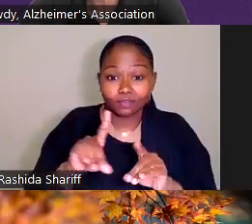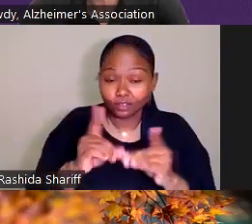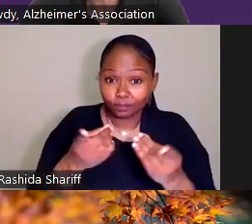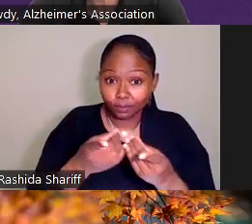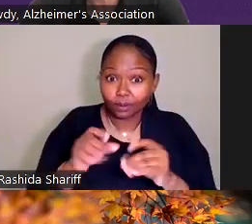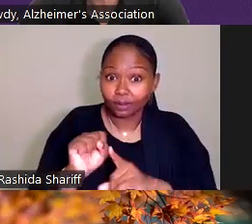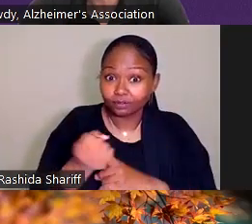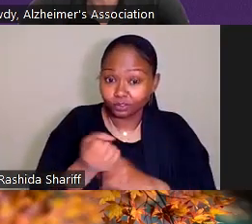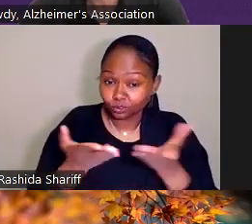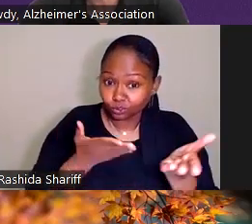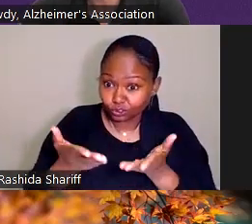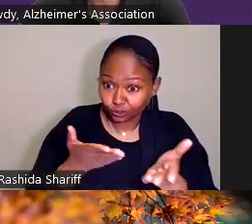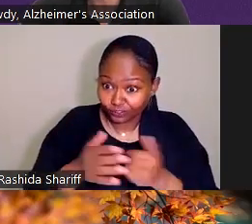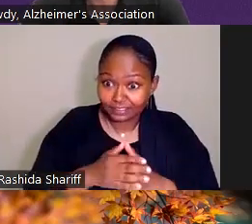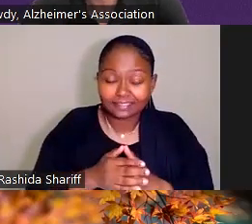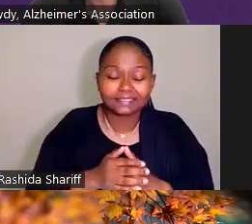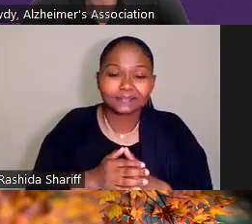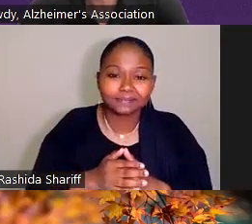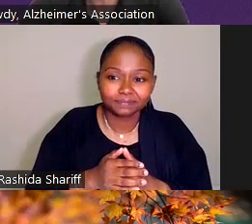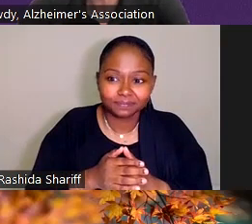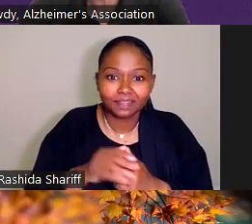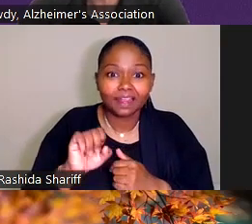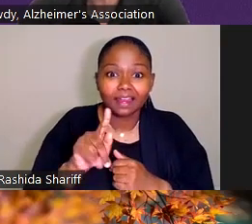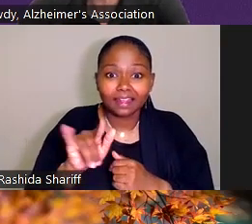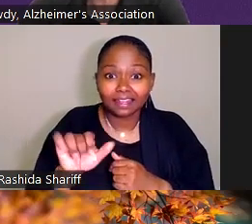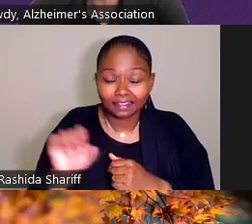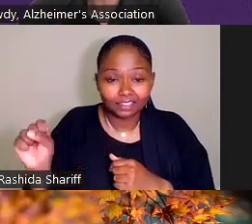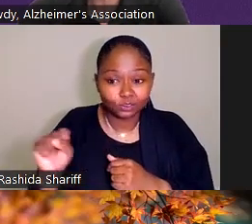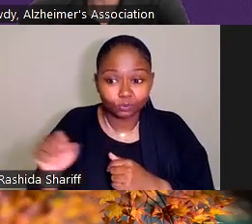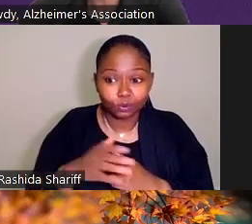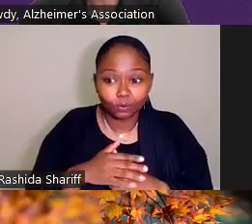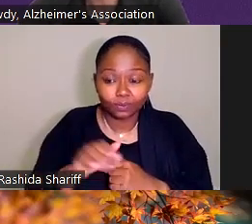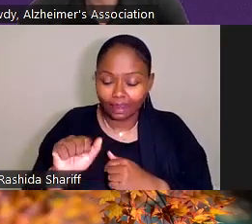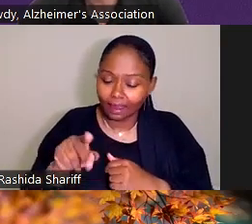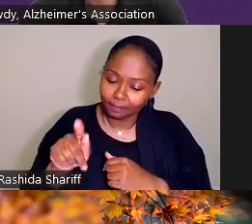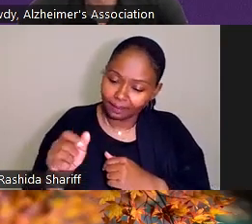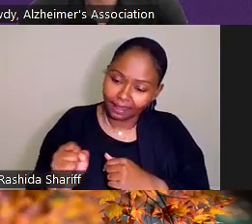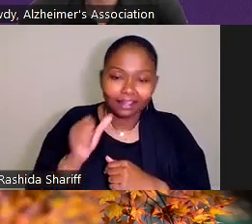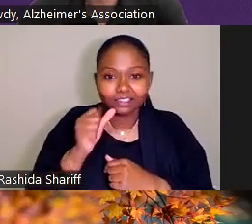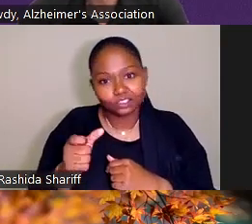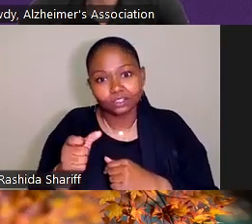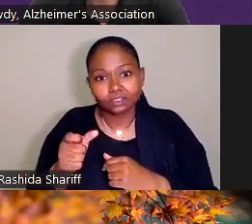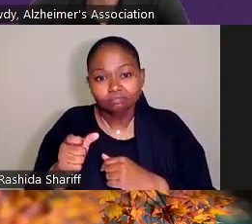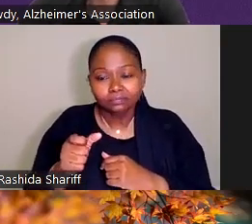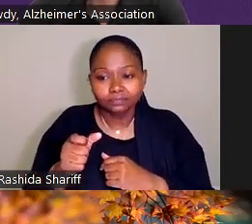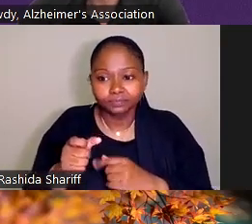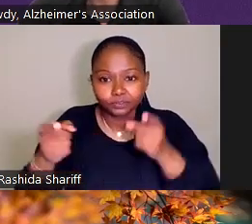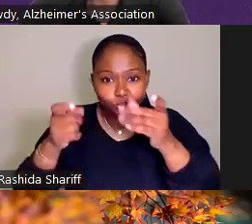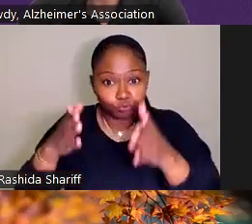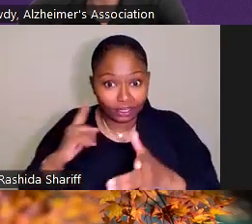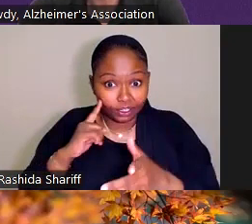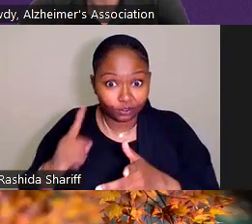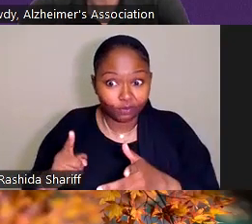Services, who is our APS Chair. Akili Cerrone, the APS Director for the City and County of San Francisco Human